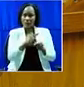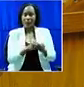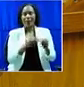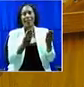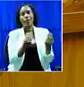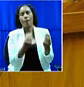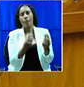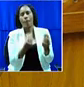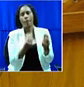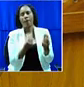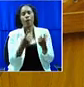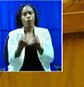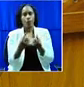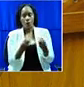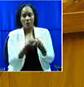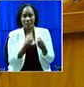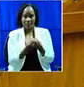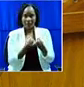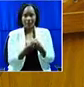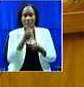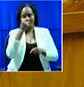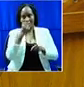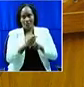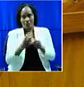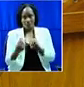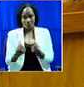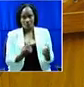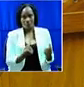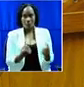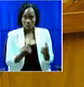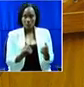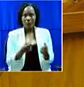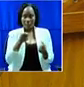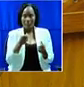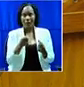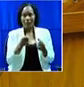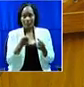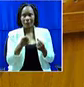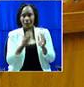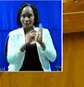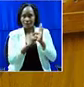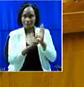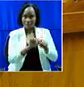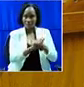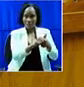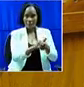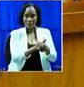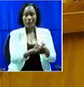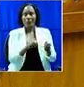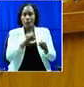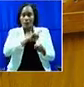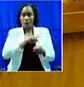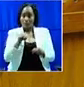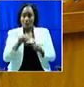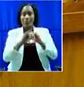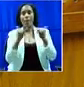due diligences that are observed, but it is these companies that employ our people, and we